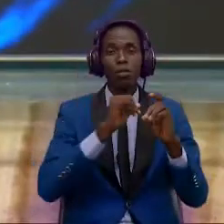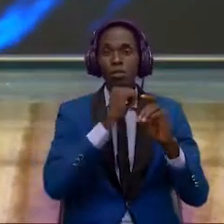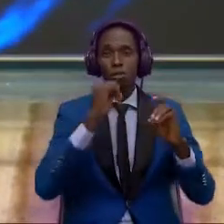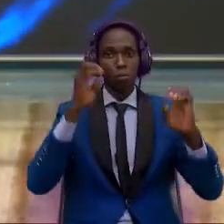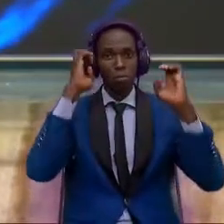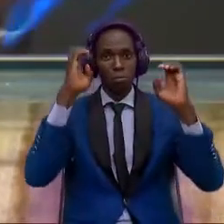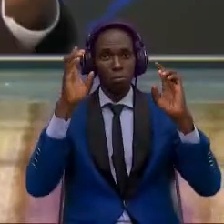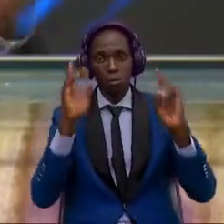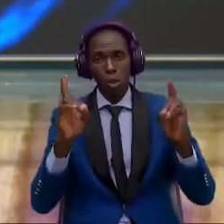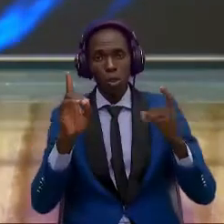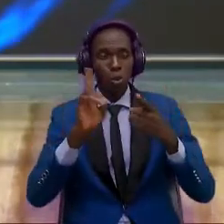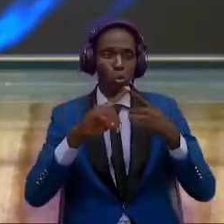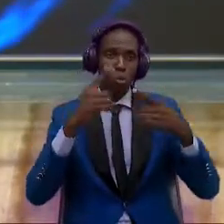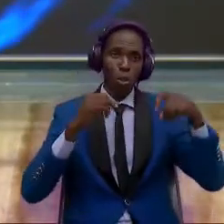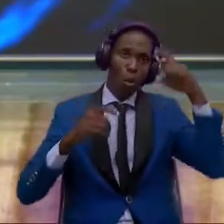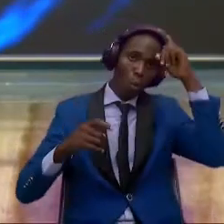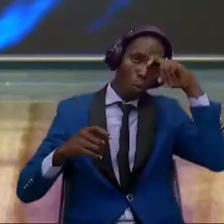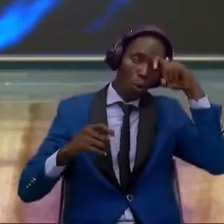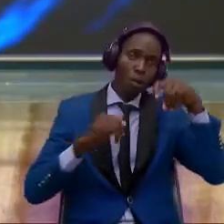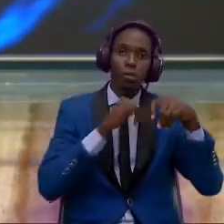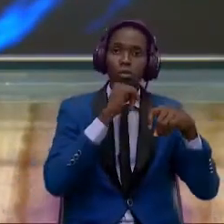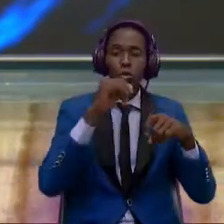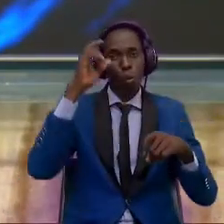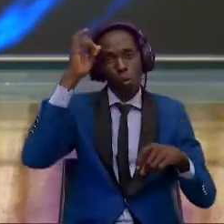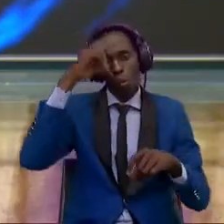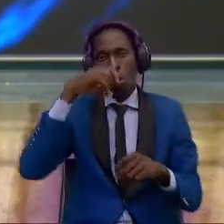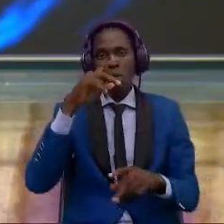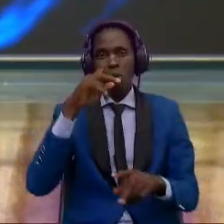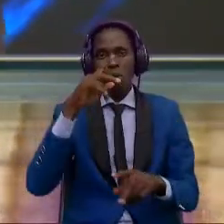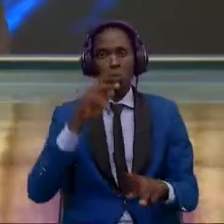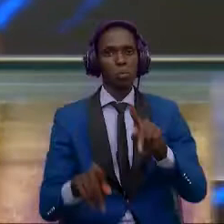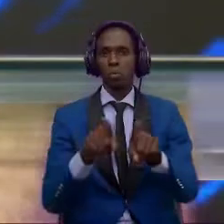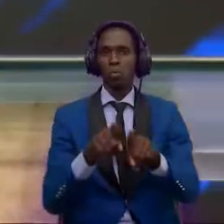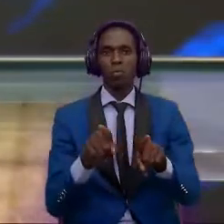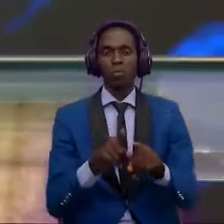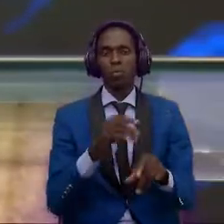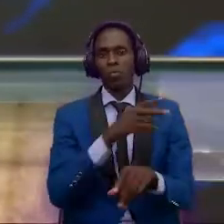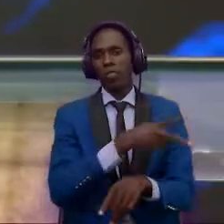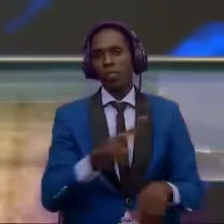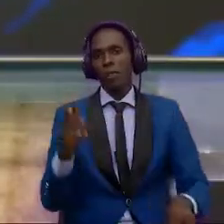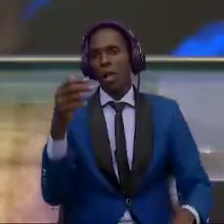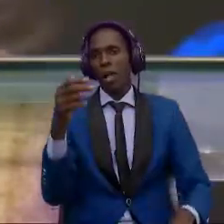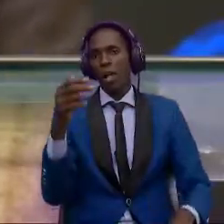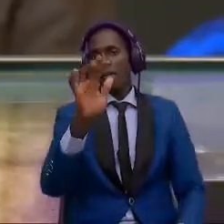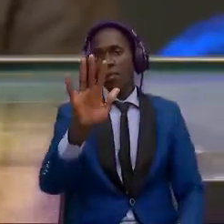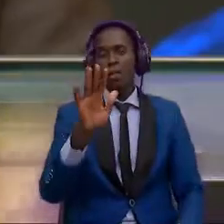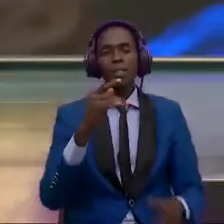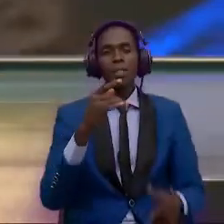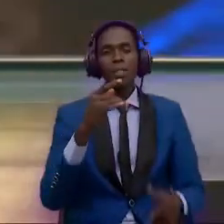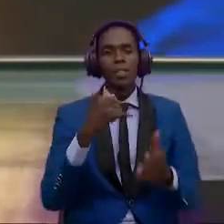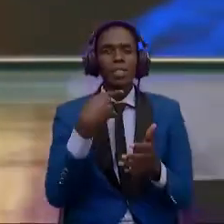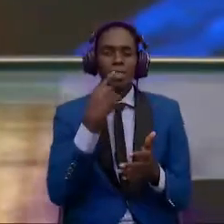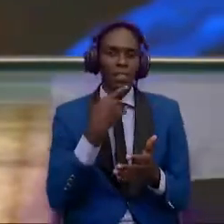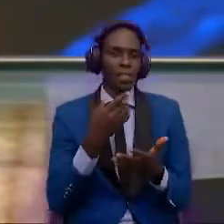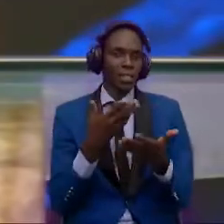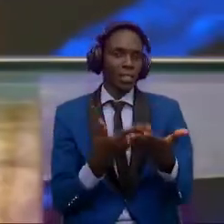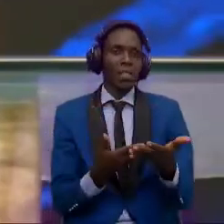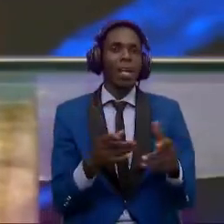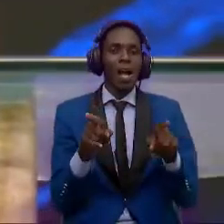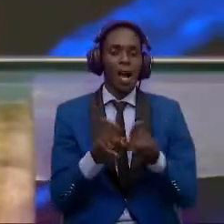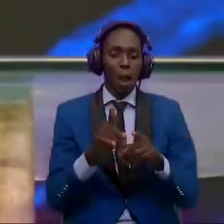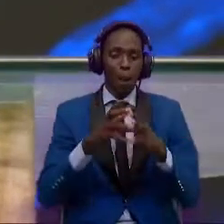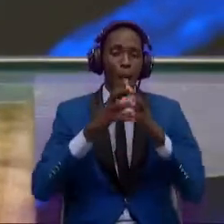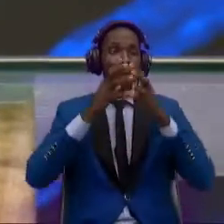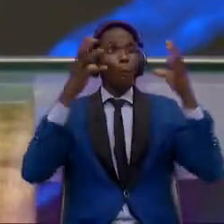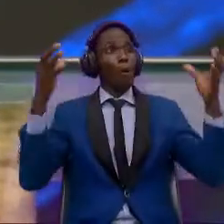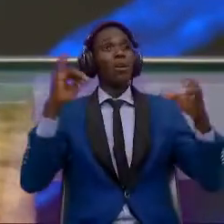barbarians, and both to the wise and to the unwise. Then in verse 15, he tells us, so as much as in me